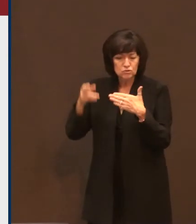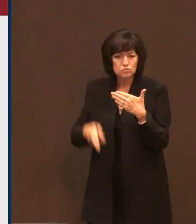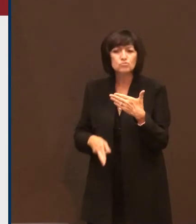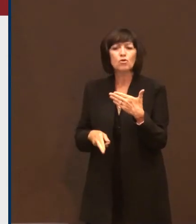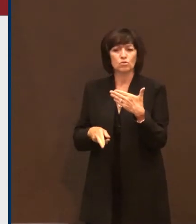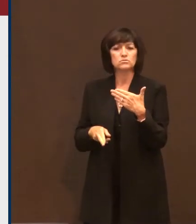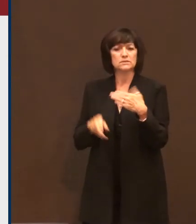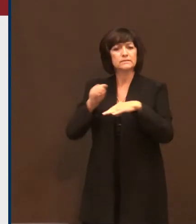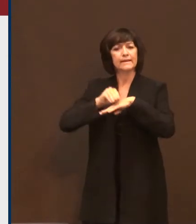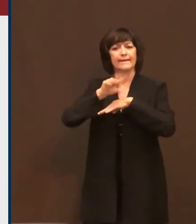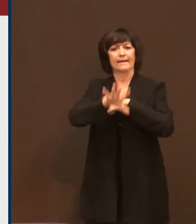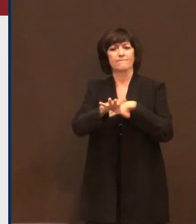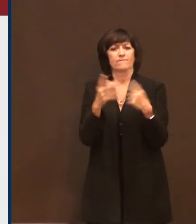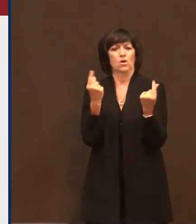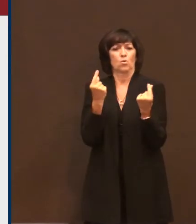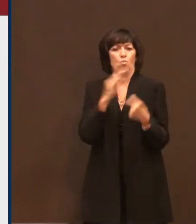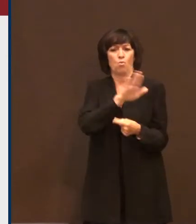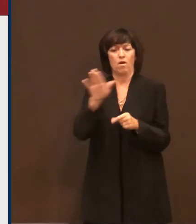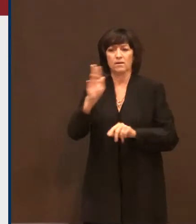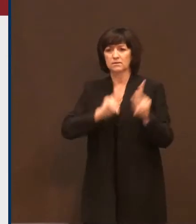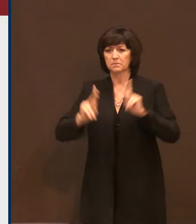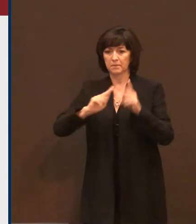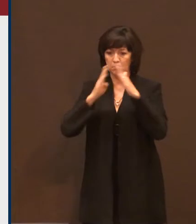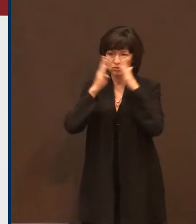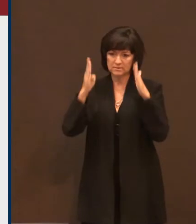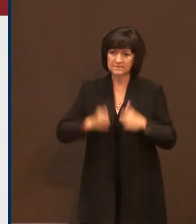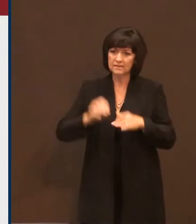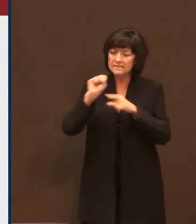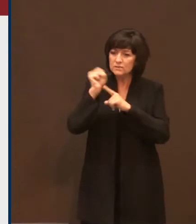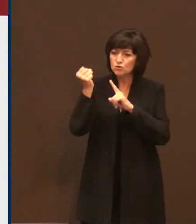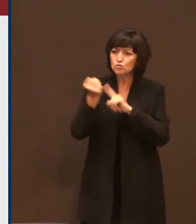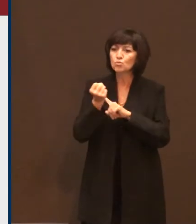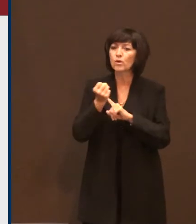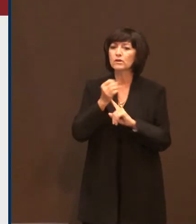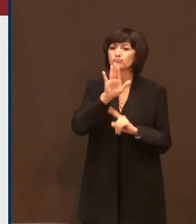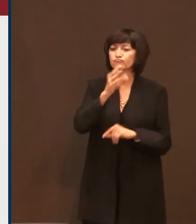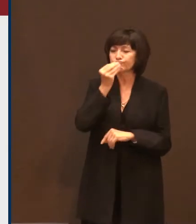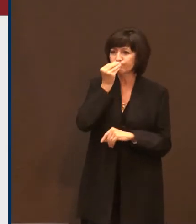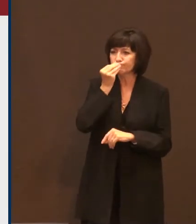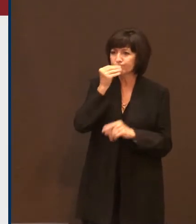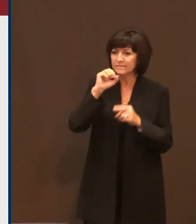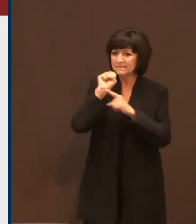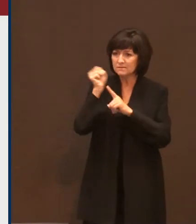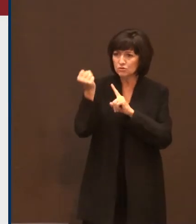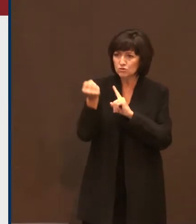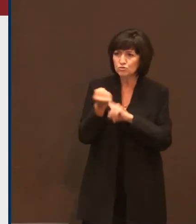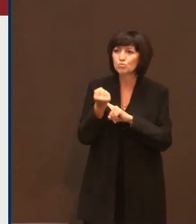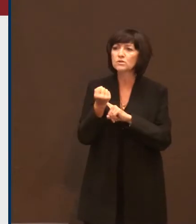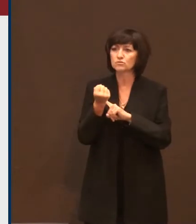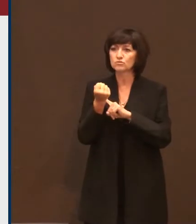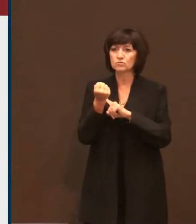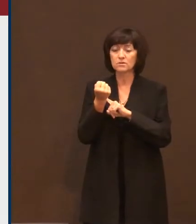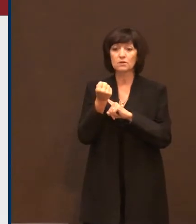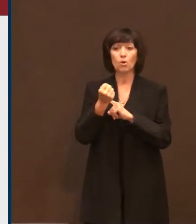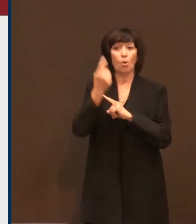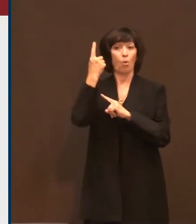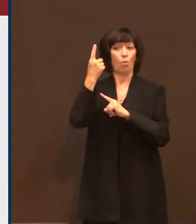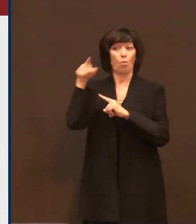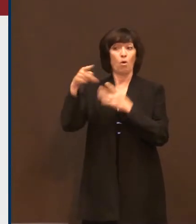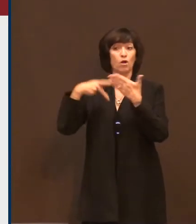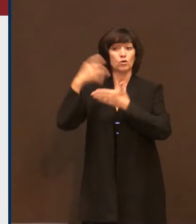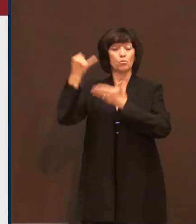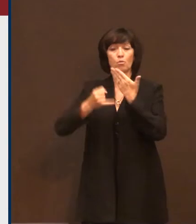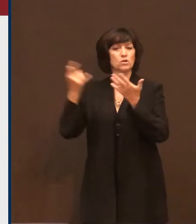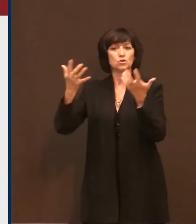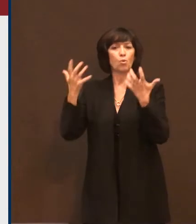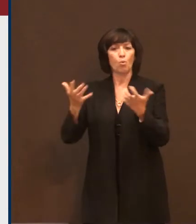and nutrition. One of the community partners is refurbishing a gym to be able to